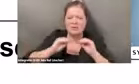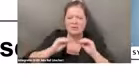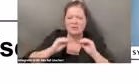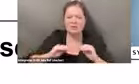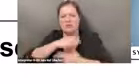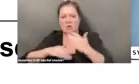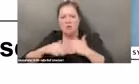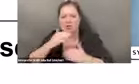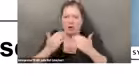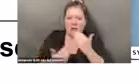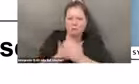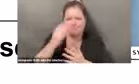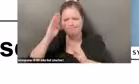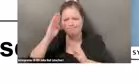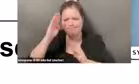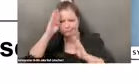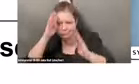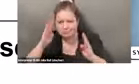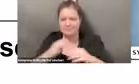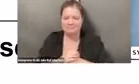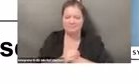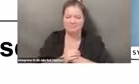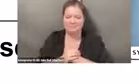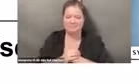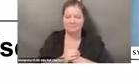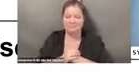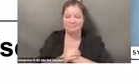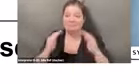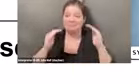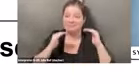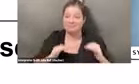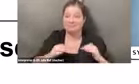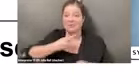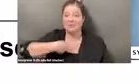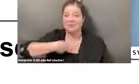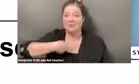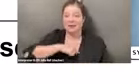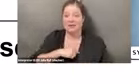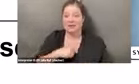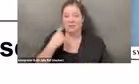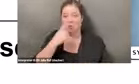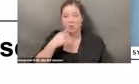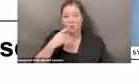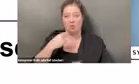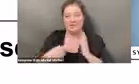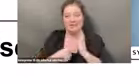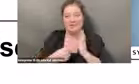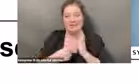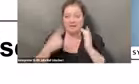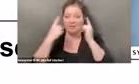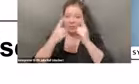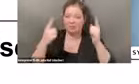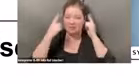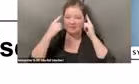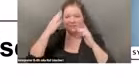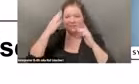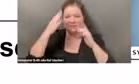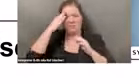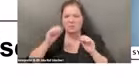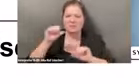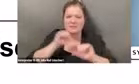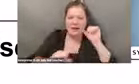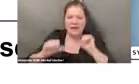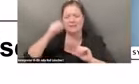TU Dortmund University bring in experience from science and education. And we have as well some